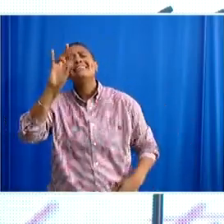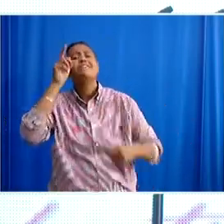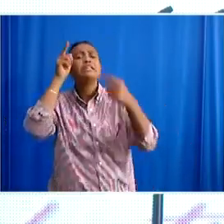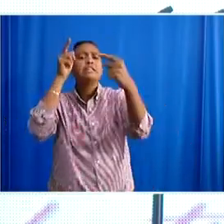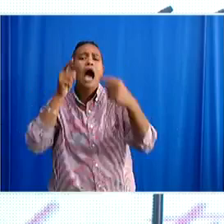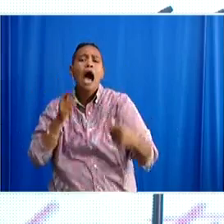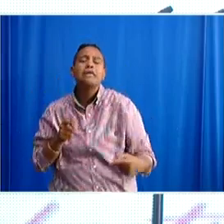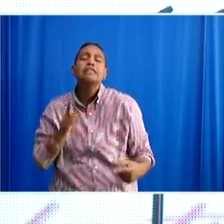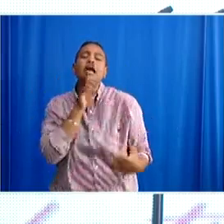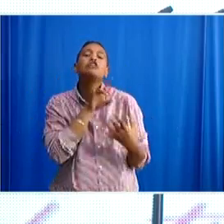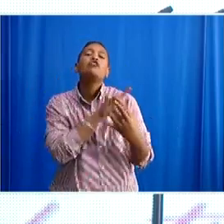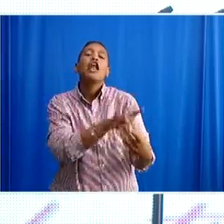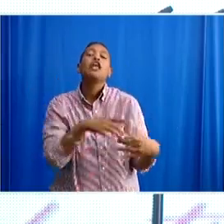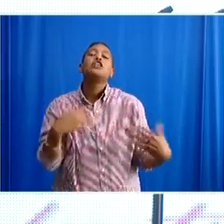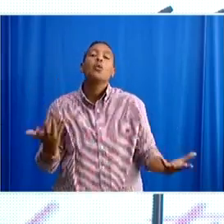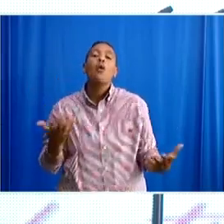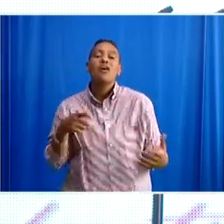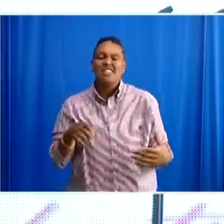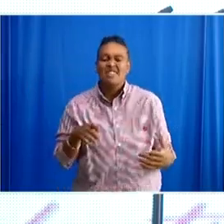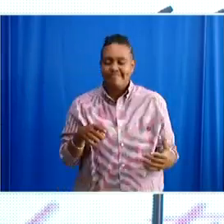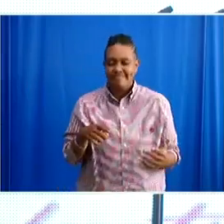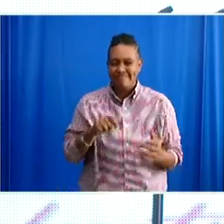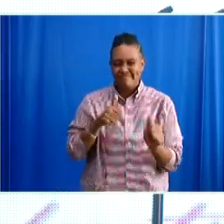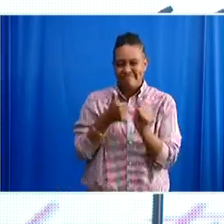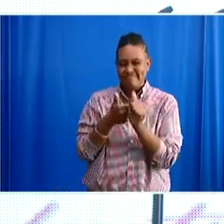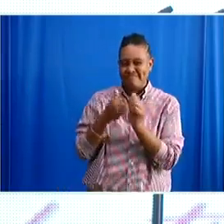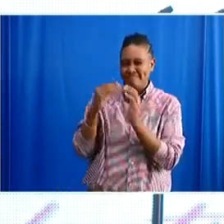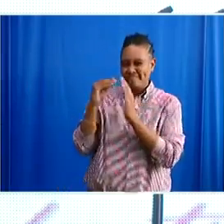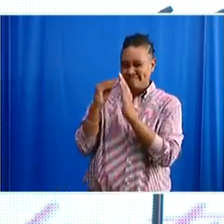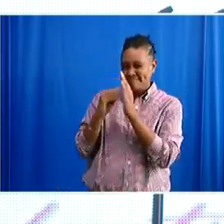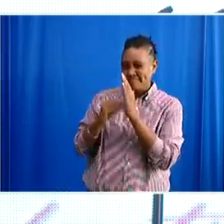targets as it relates to the Sendai framework.